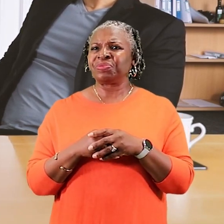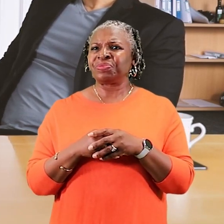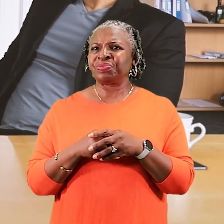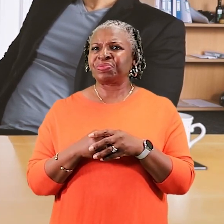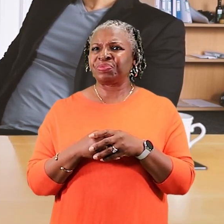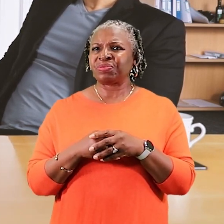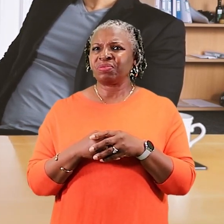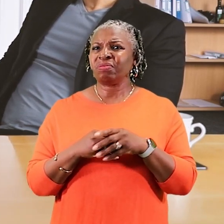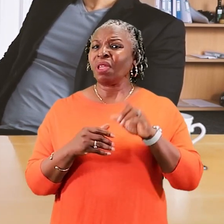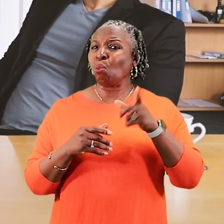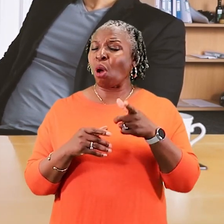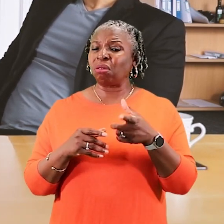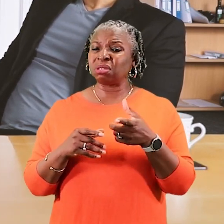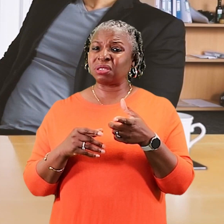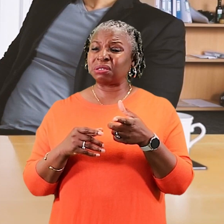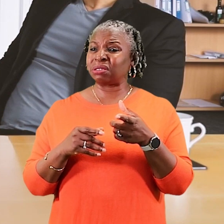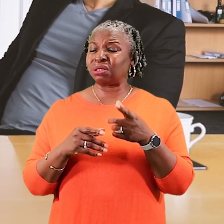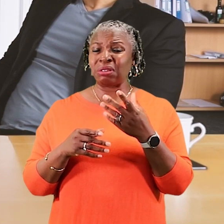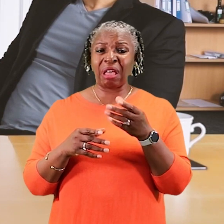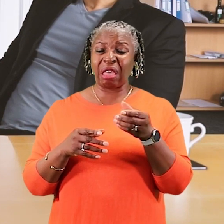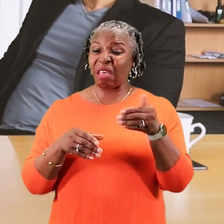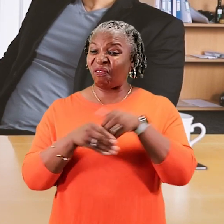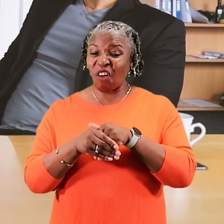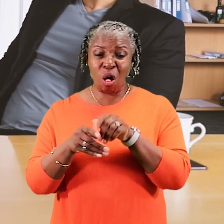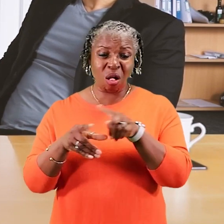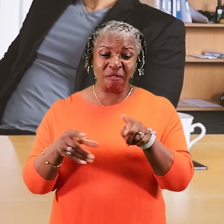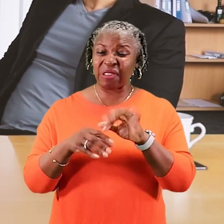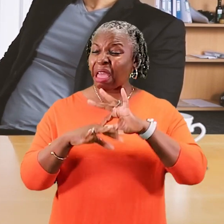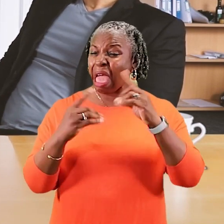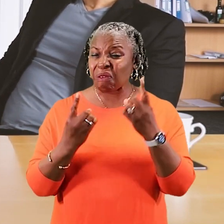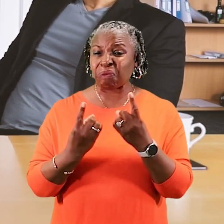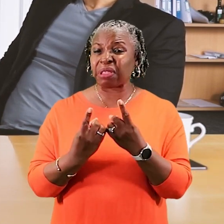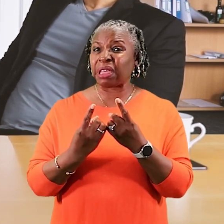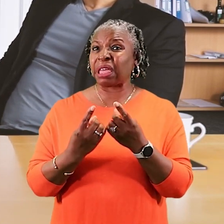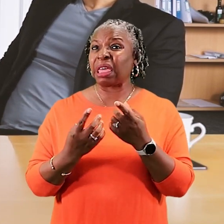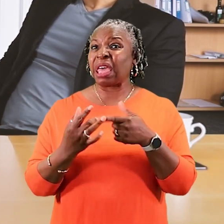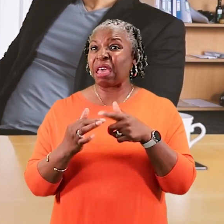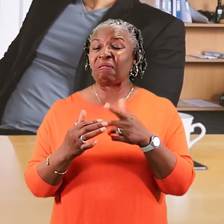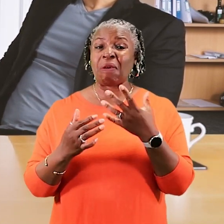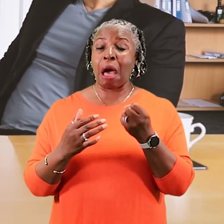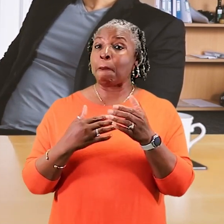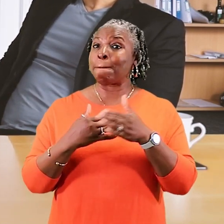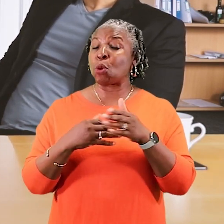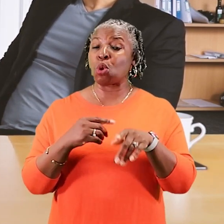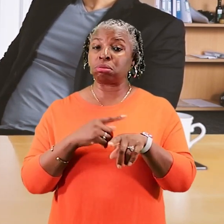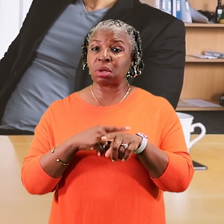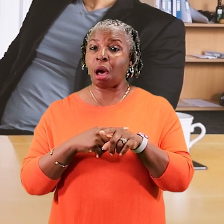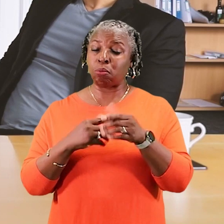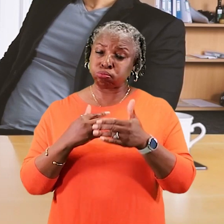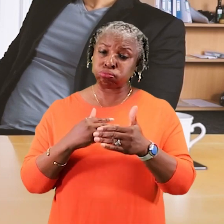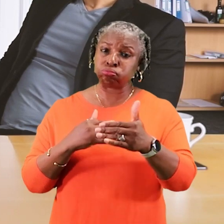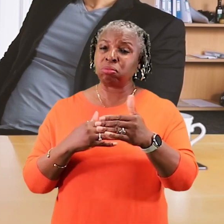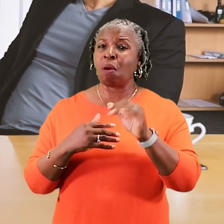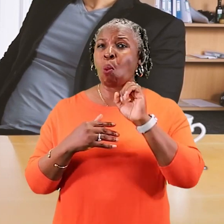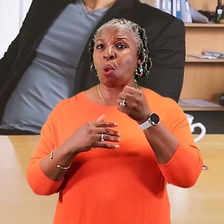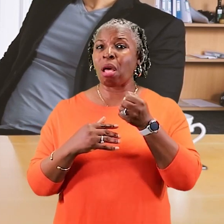on the mayoral debate, but I want to engage young people on everything that we do. If I had a lot more time than I have, I would like